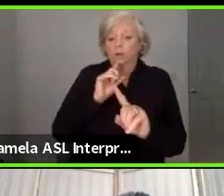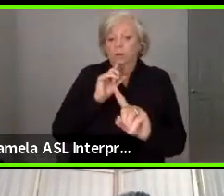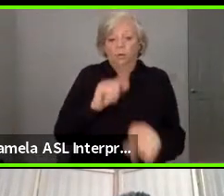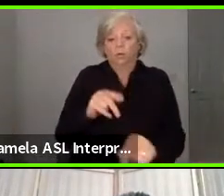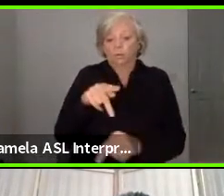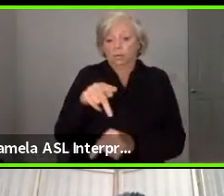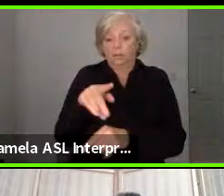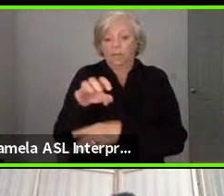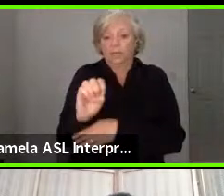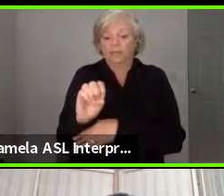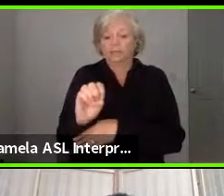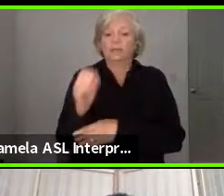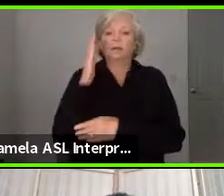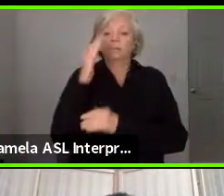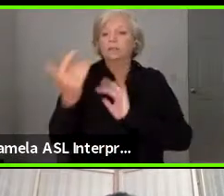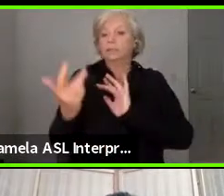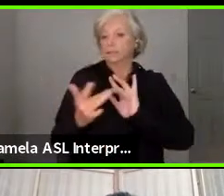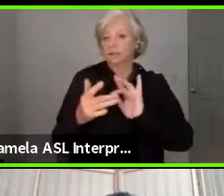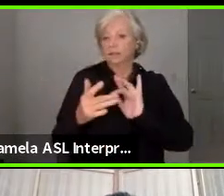out. Thank you.